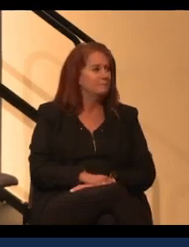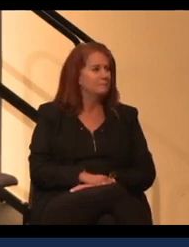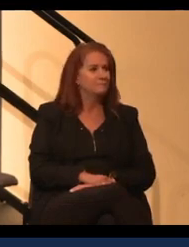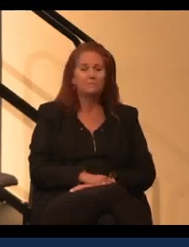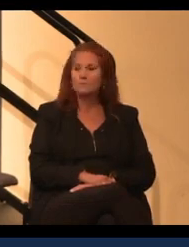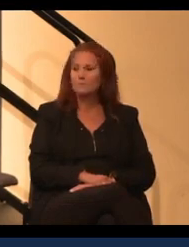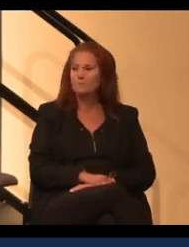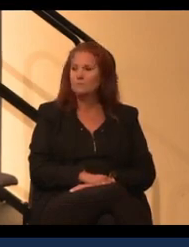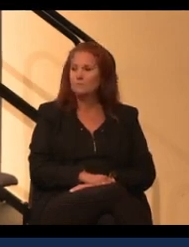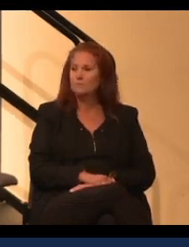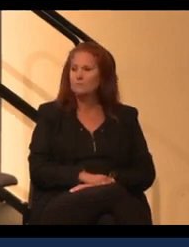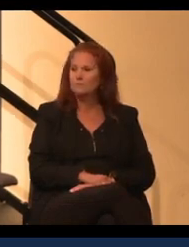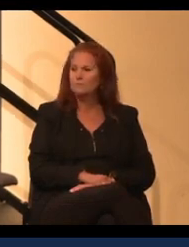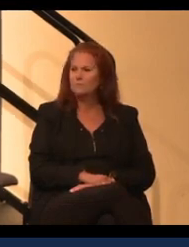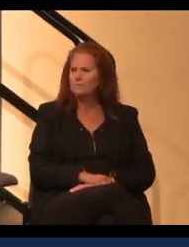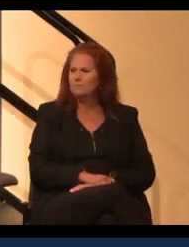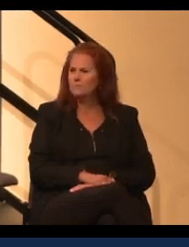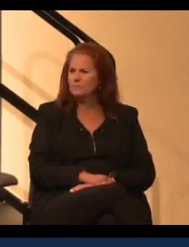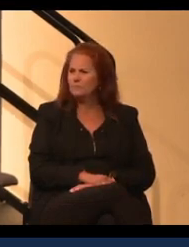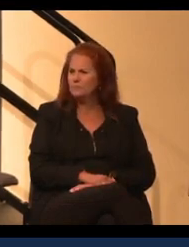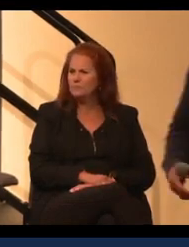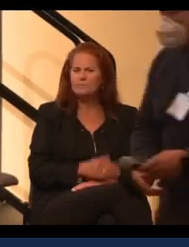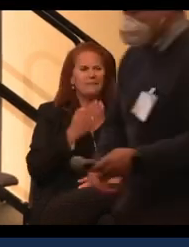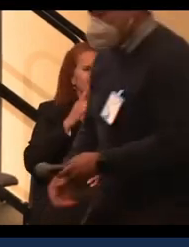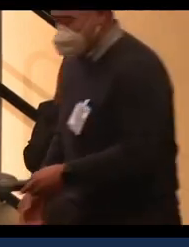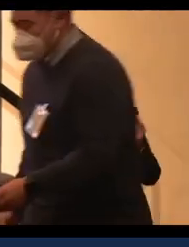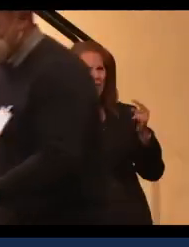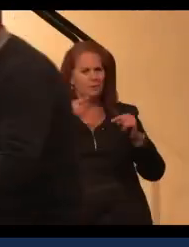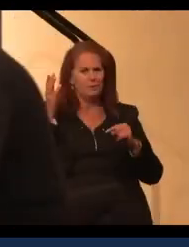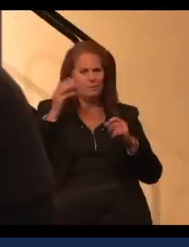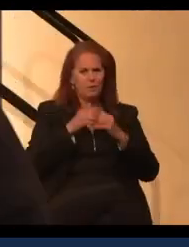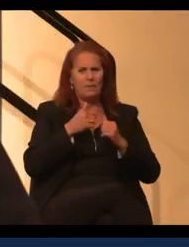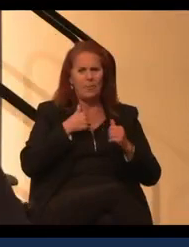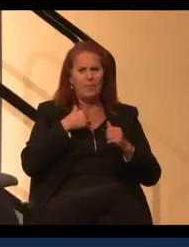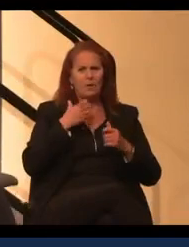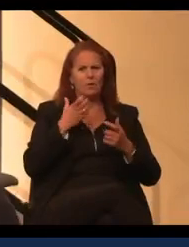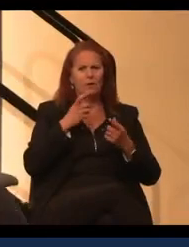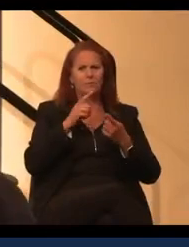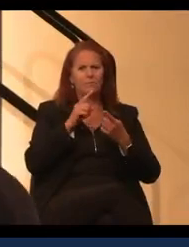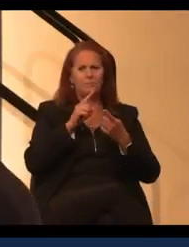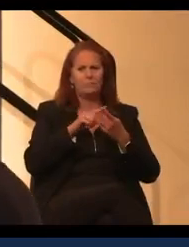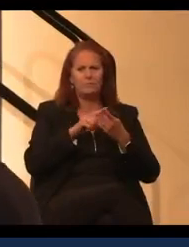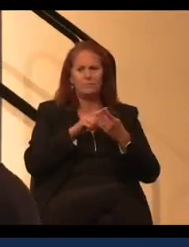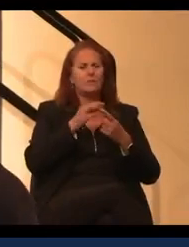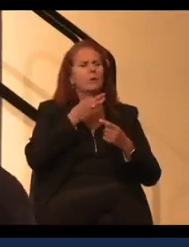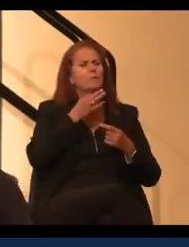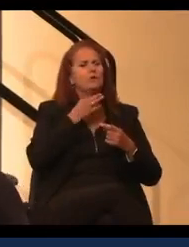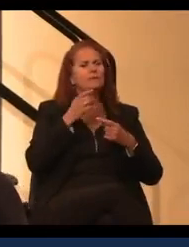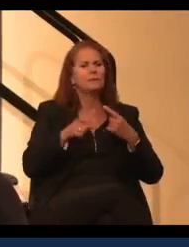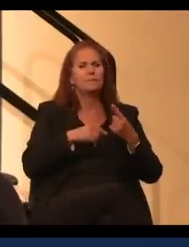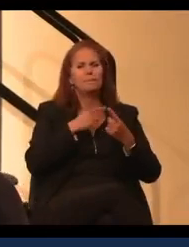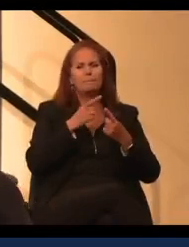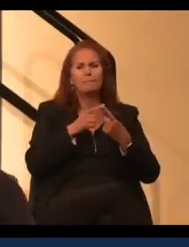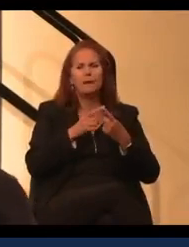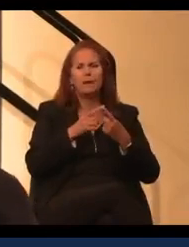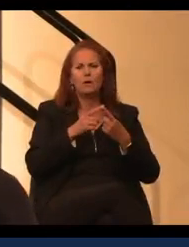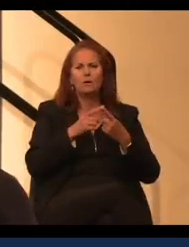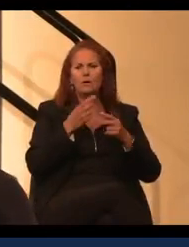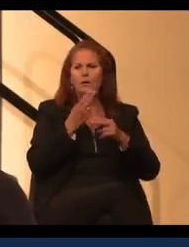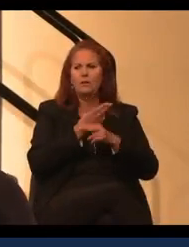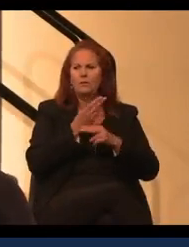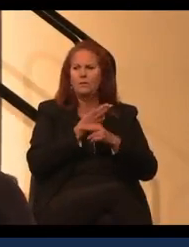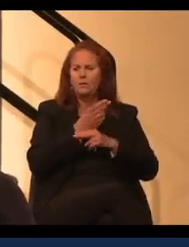Thank you so much for coming to speak with us. I just wanted to, I'm curious about the use